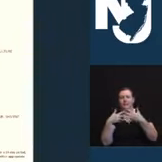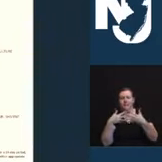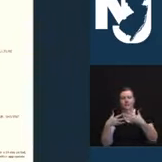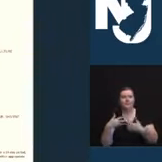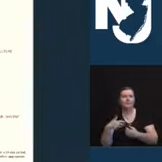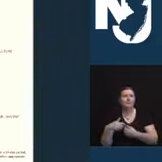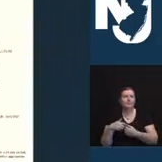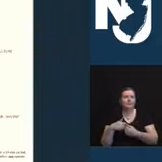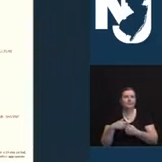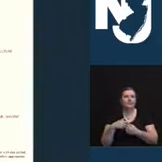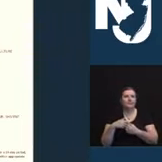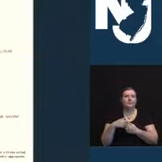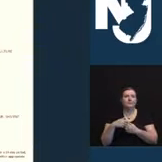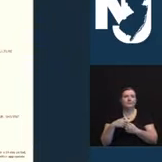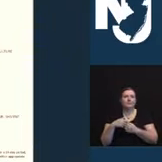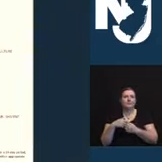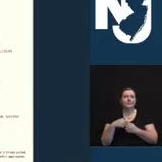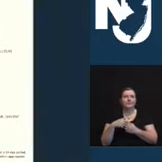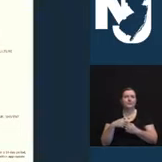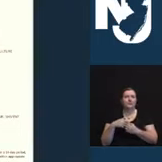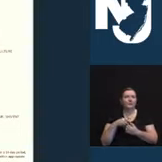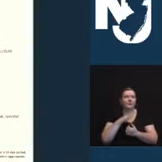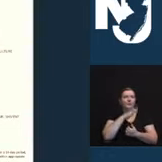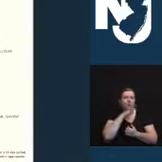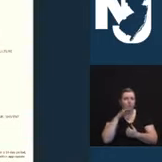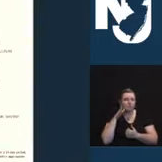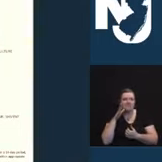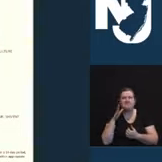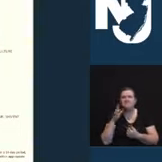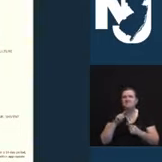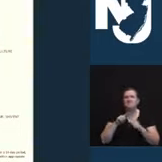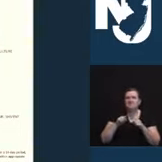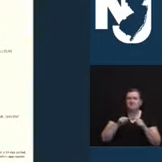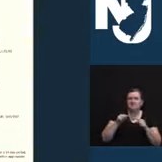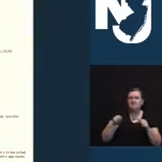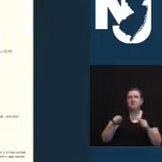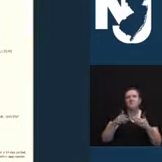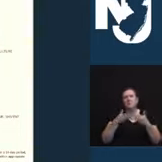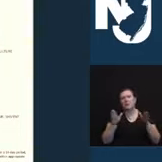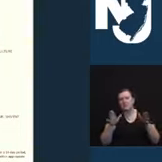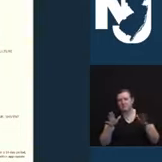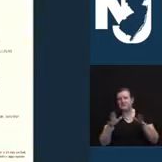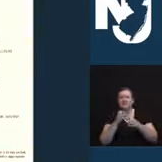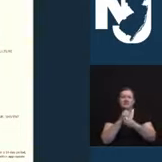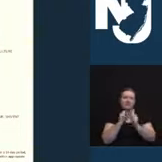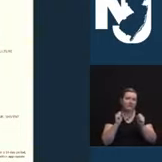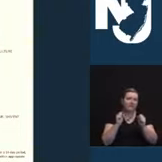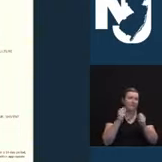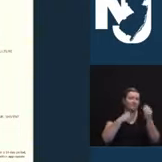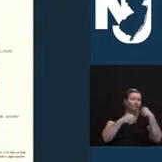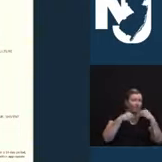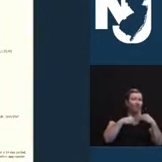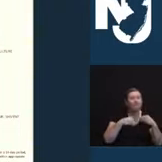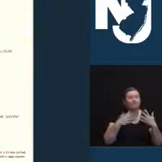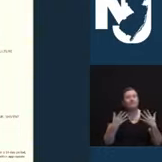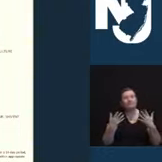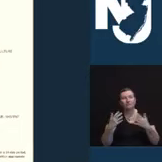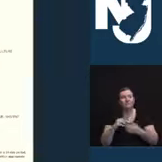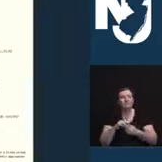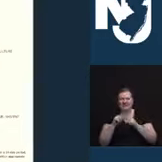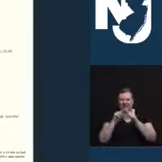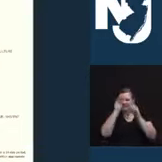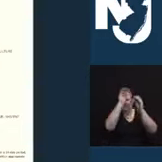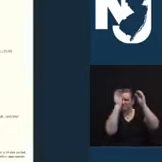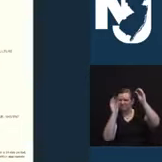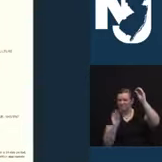14% in the workplace, to include public safety, food, and agriculture, which includes restaurants, 5%